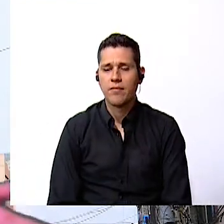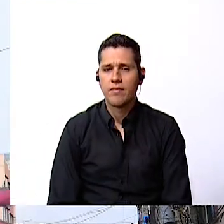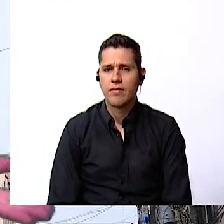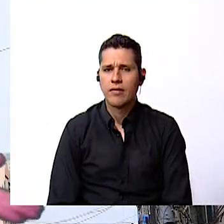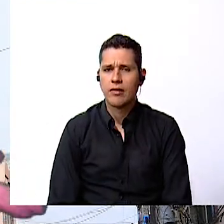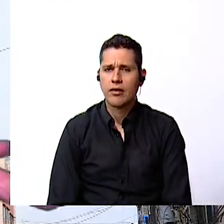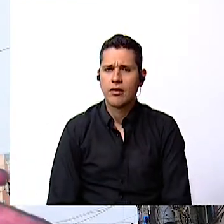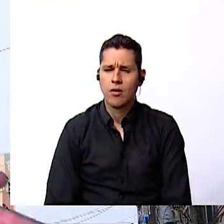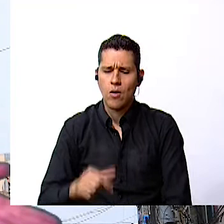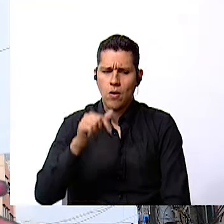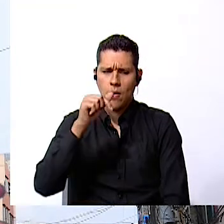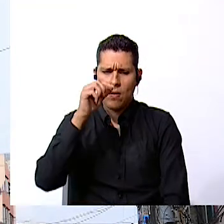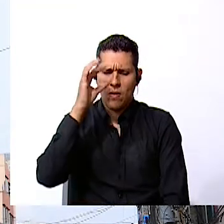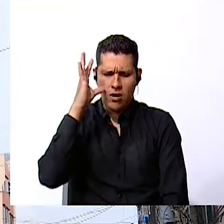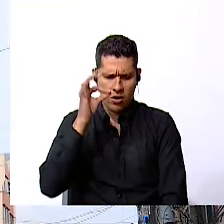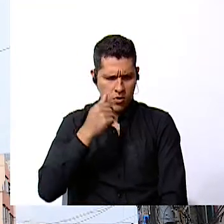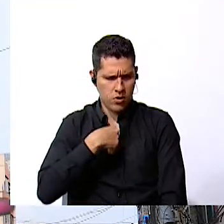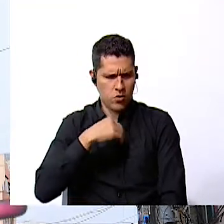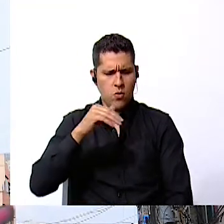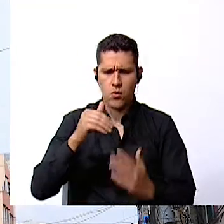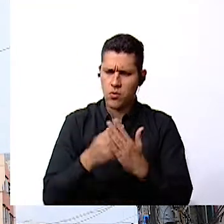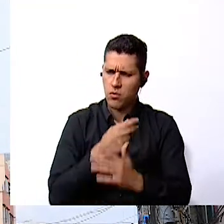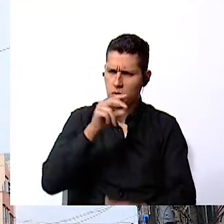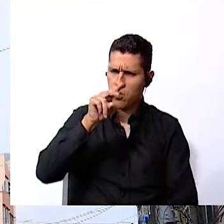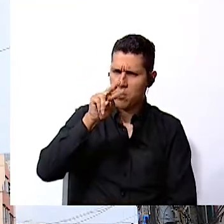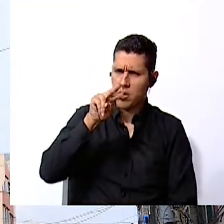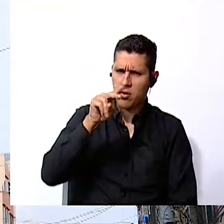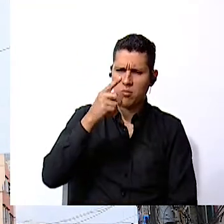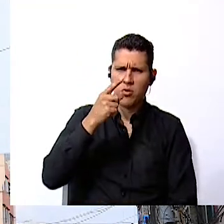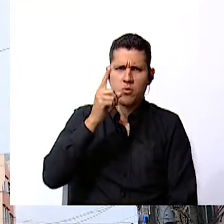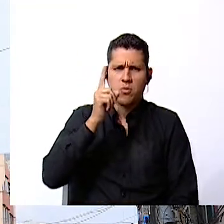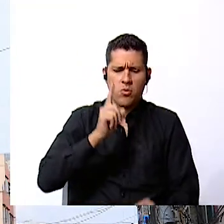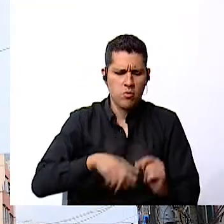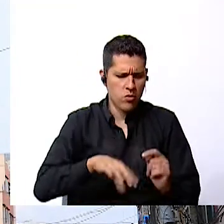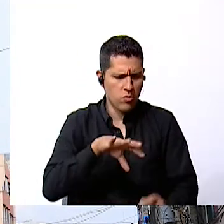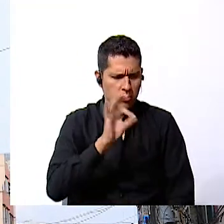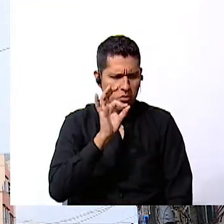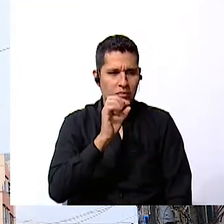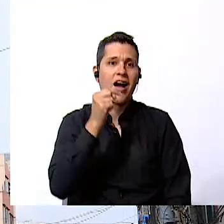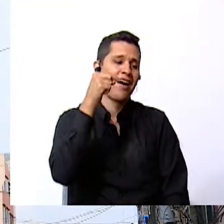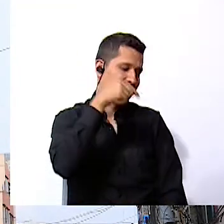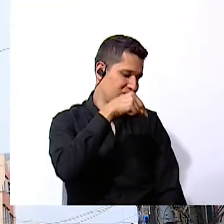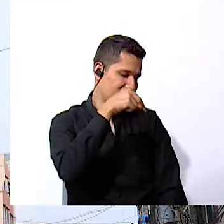new classmate, but I can't find it. It's right here.